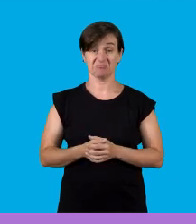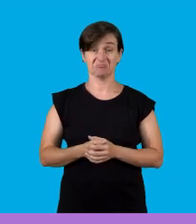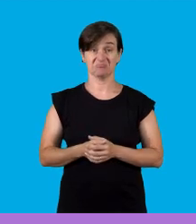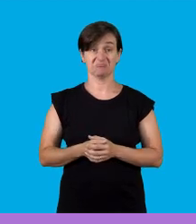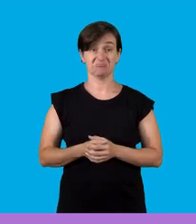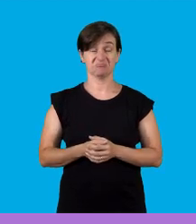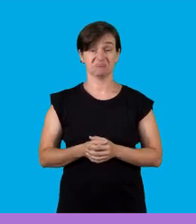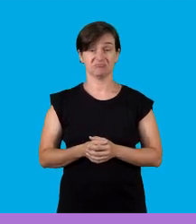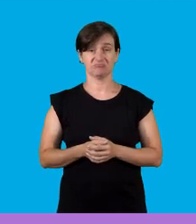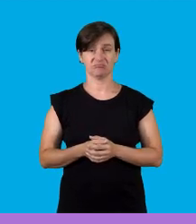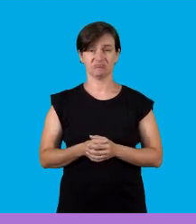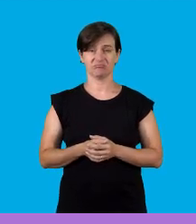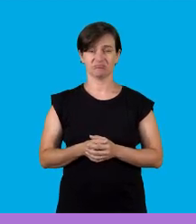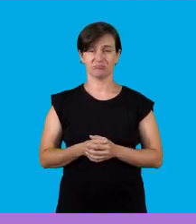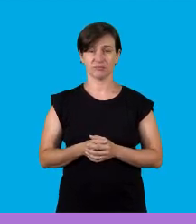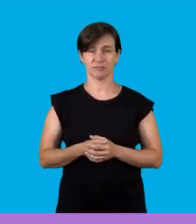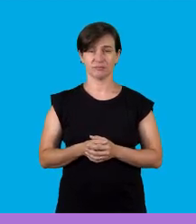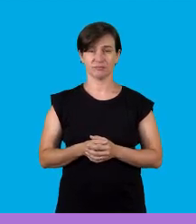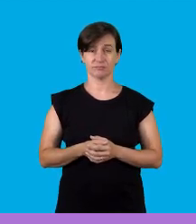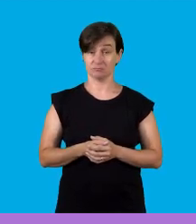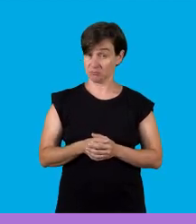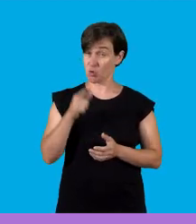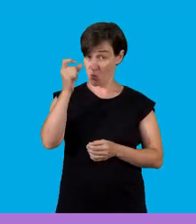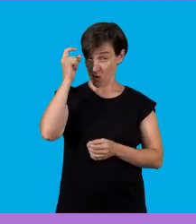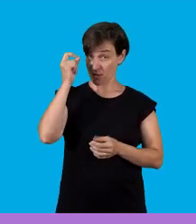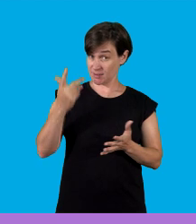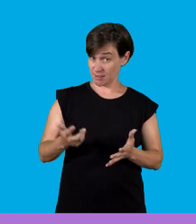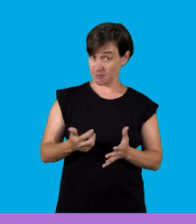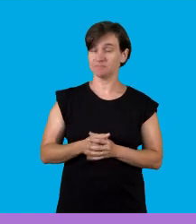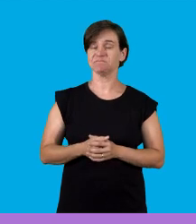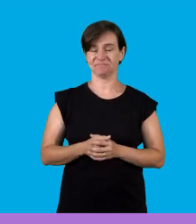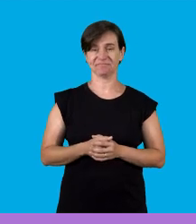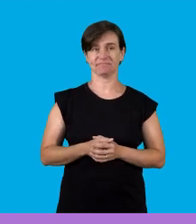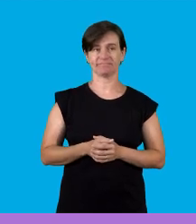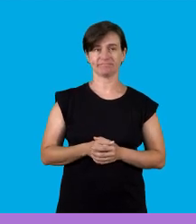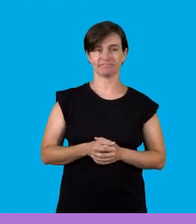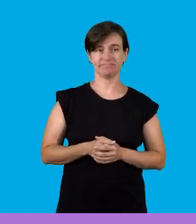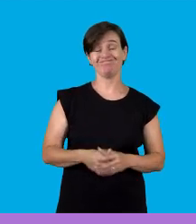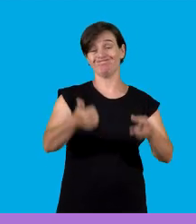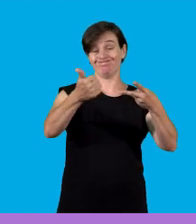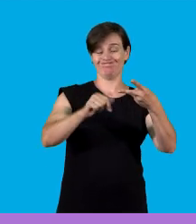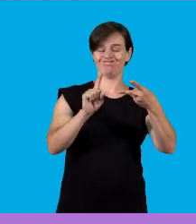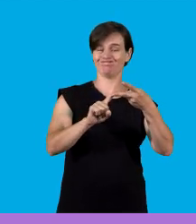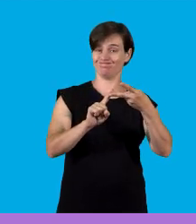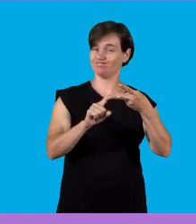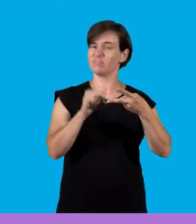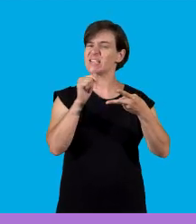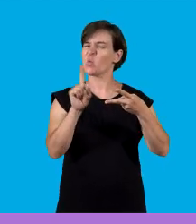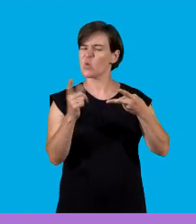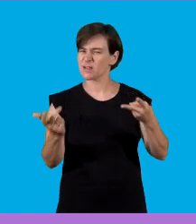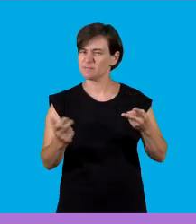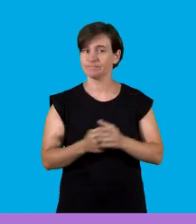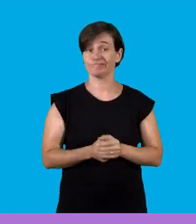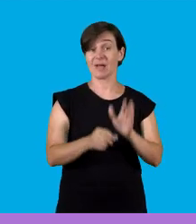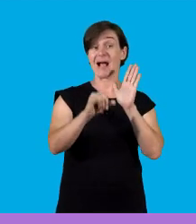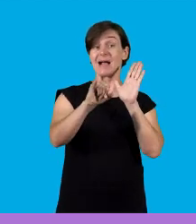Right? That is also used to change one unit into another. Are we clear on that? All right. Let's look at another question.